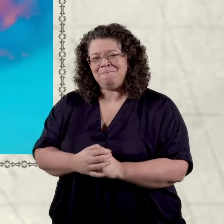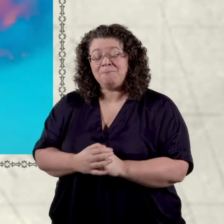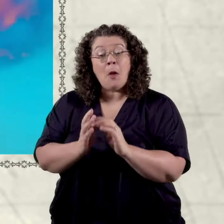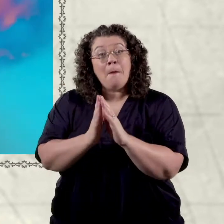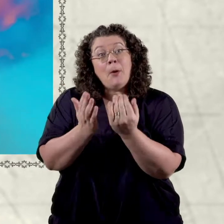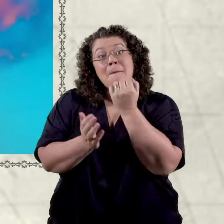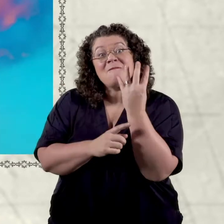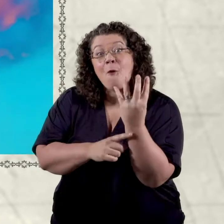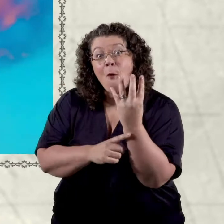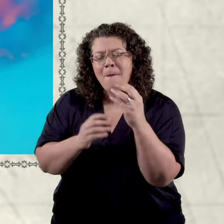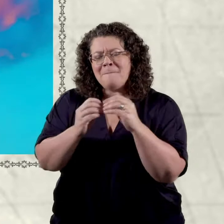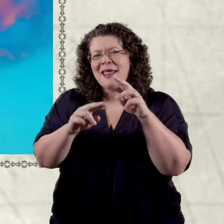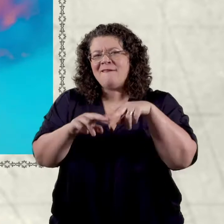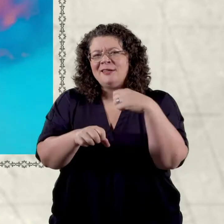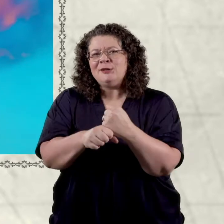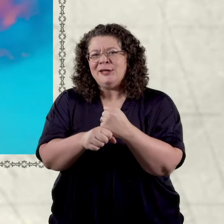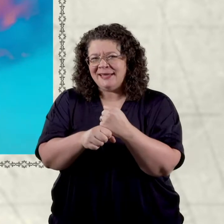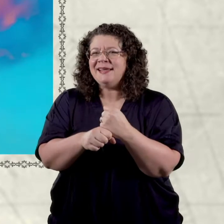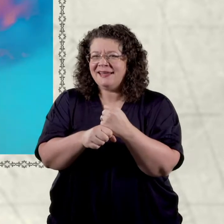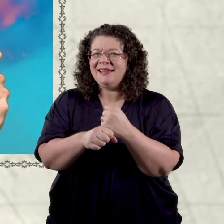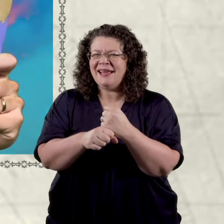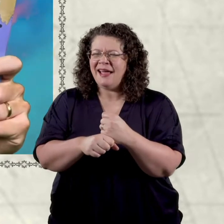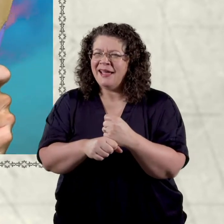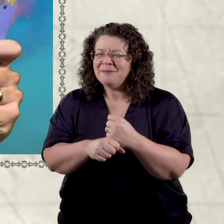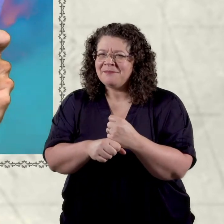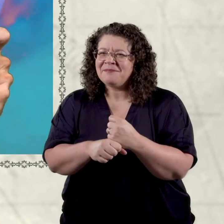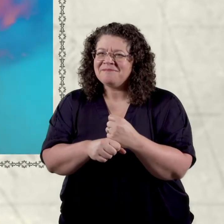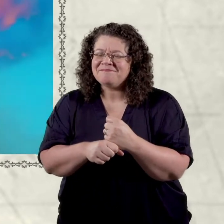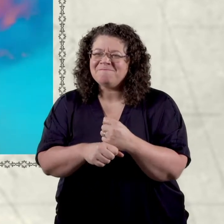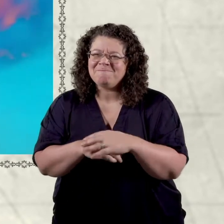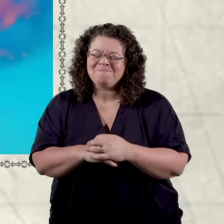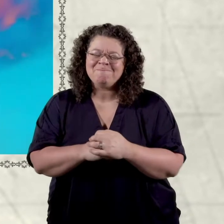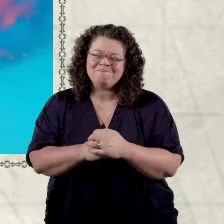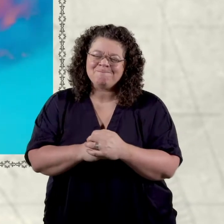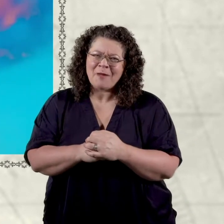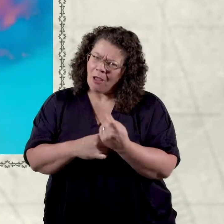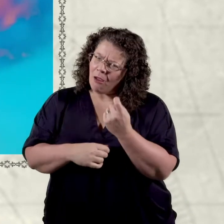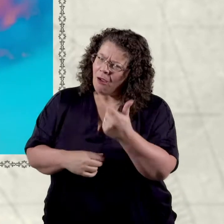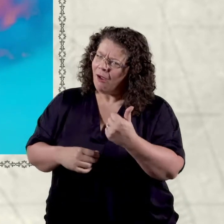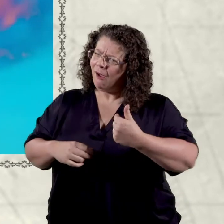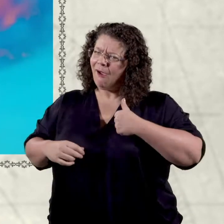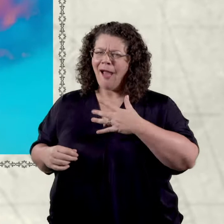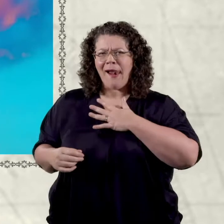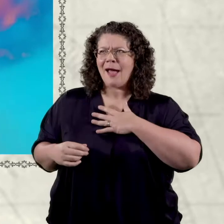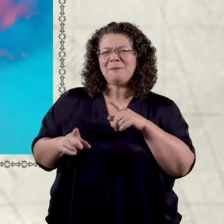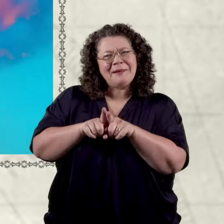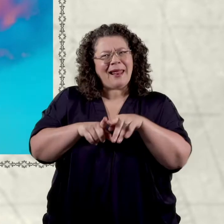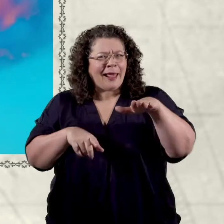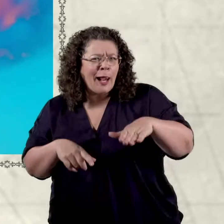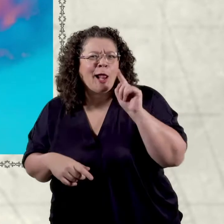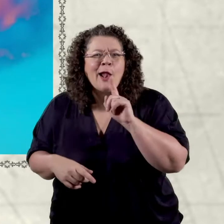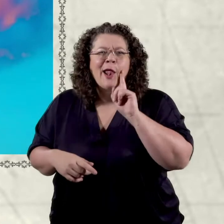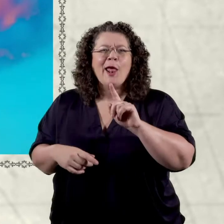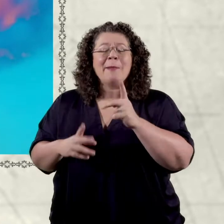Oh, sorry. Book number 4, the BFG. Not often I say I'd like to be a little girl,